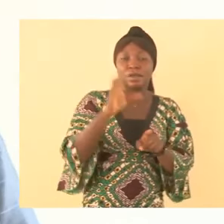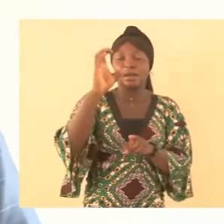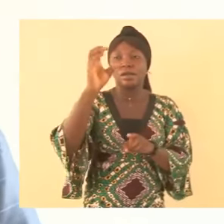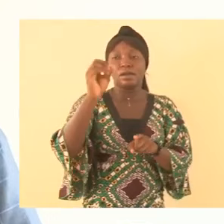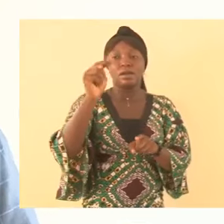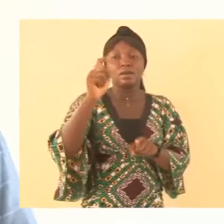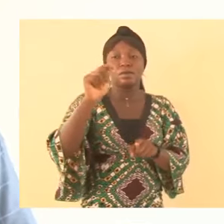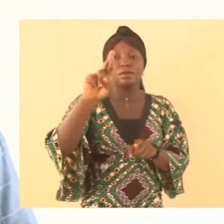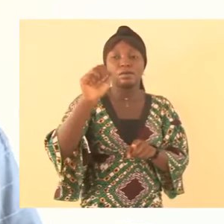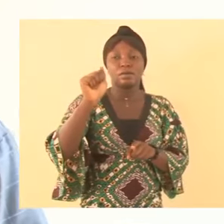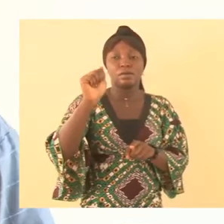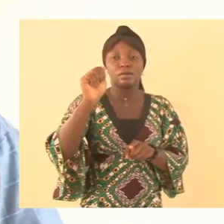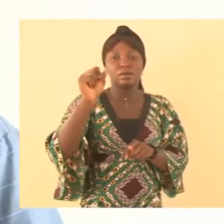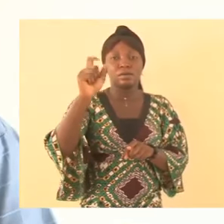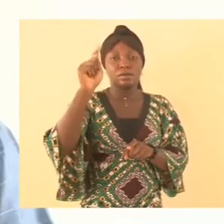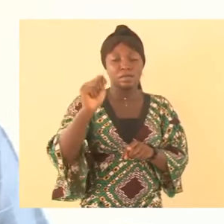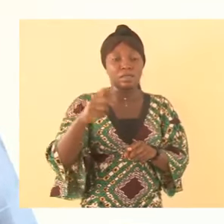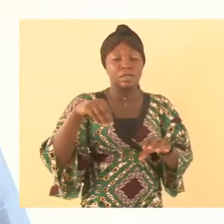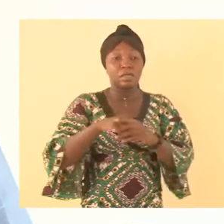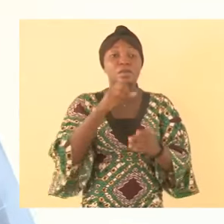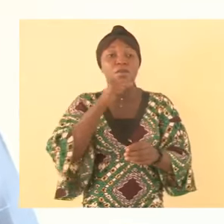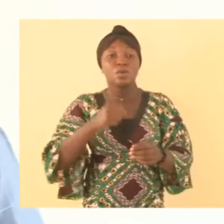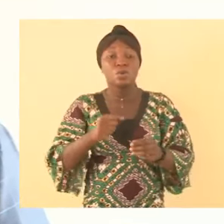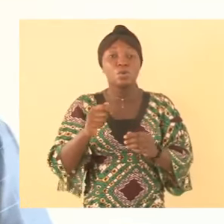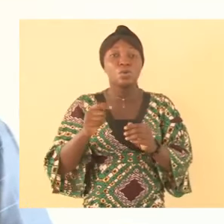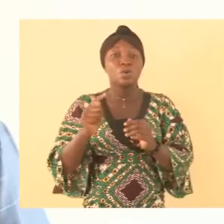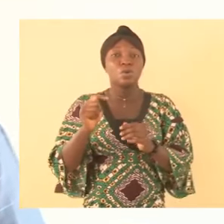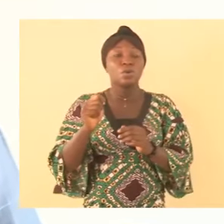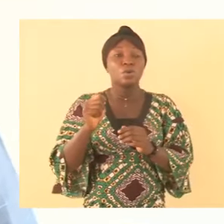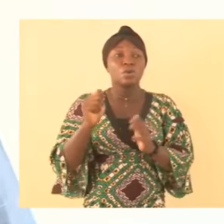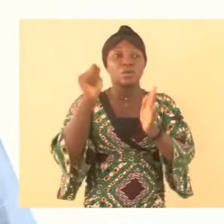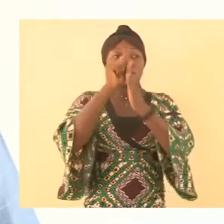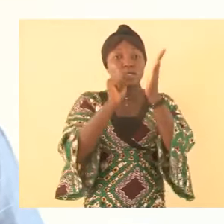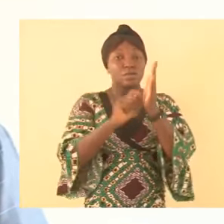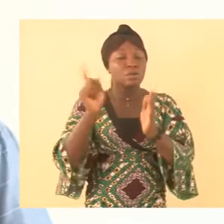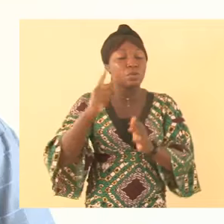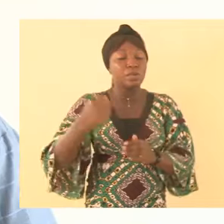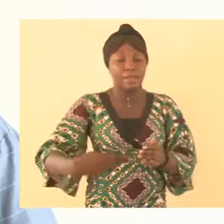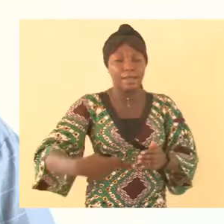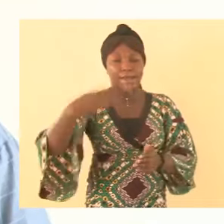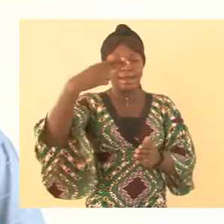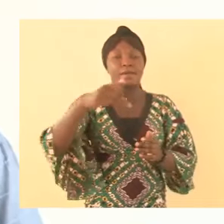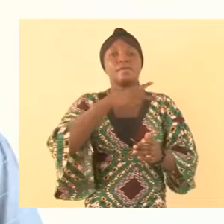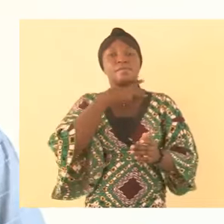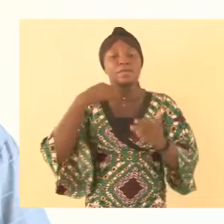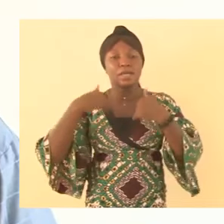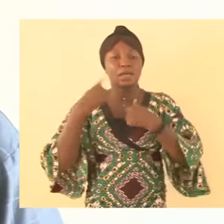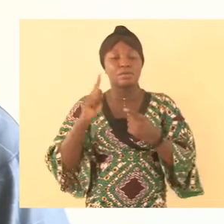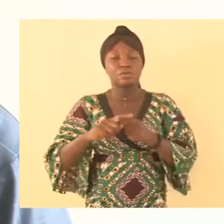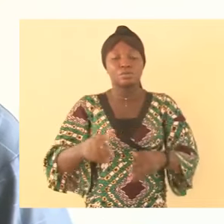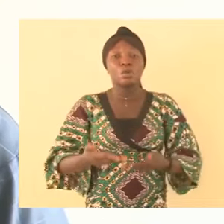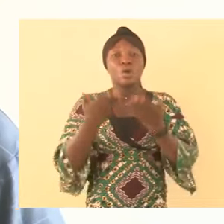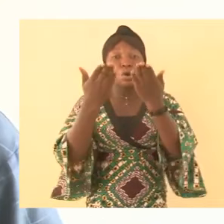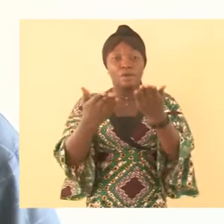between the Old Testament, where the high priest has to offer sacrifice, not of his own blood, but of blood